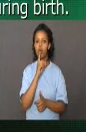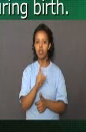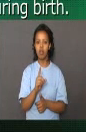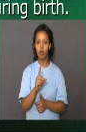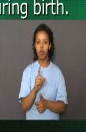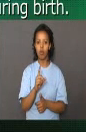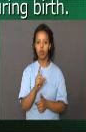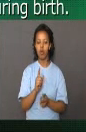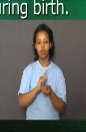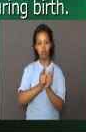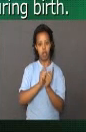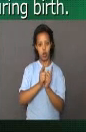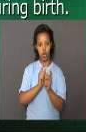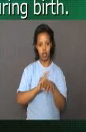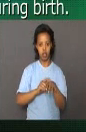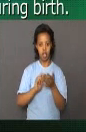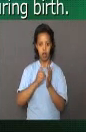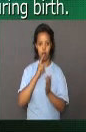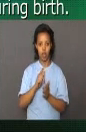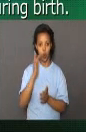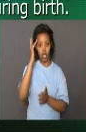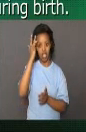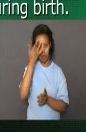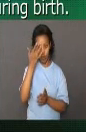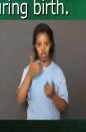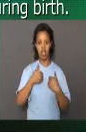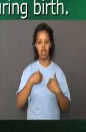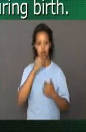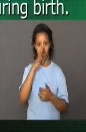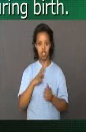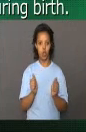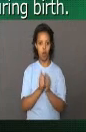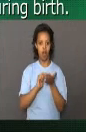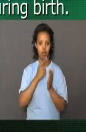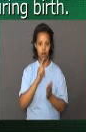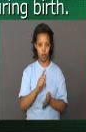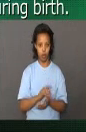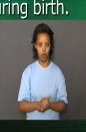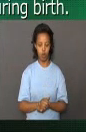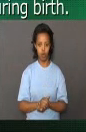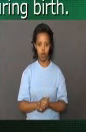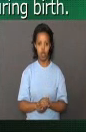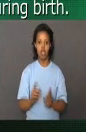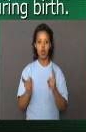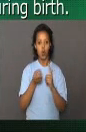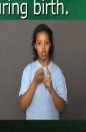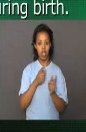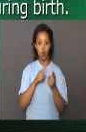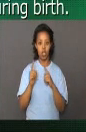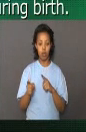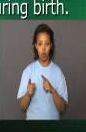is through intercourse with an infected person. The second way is